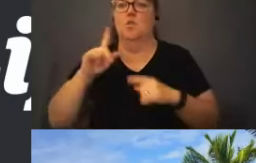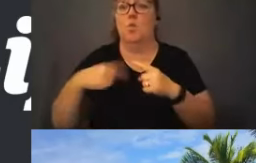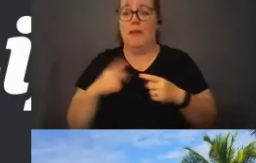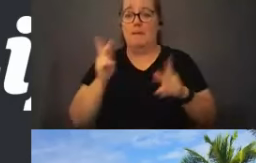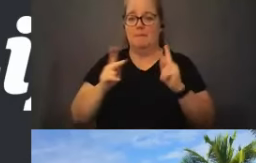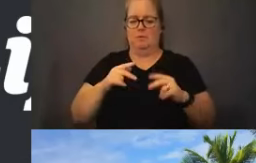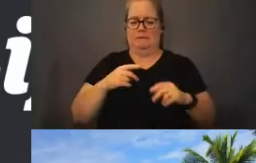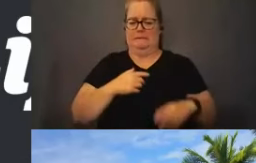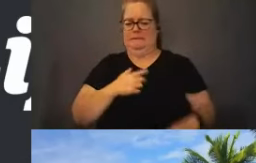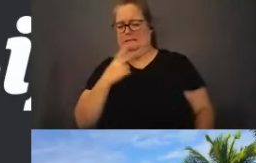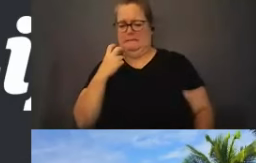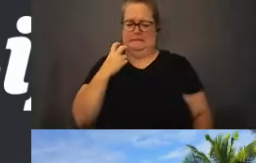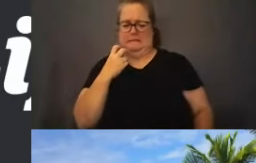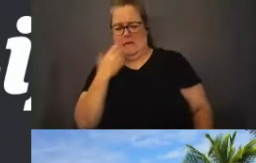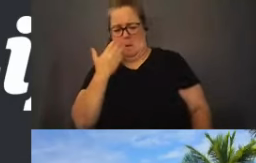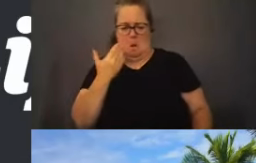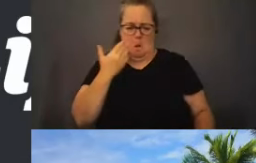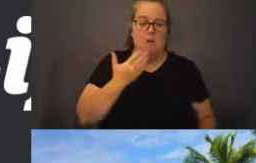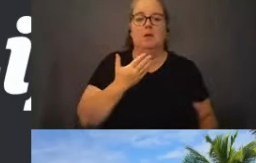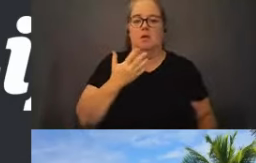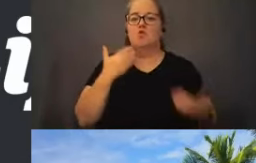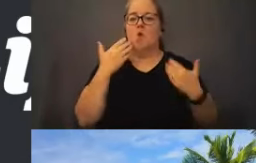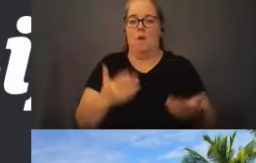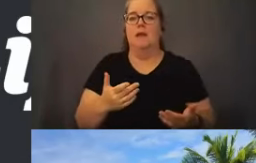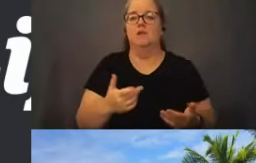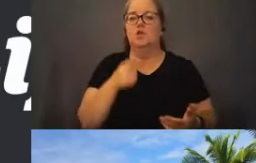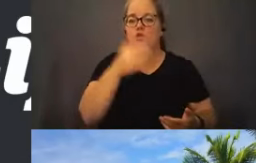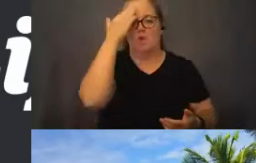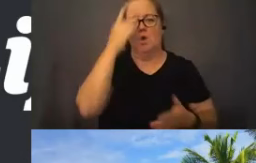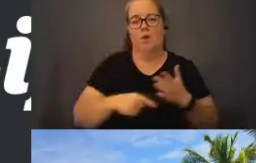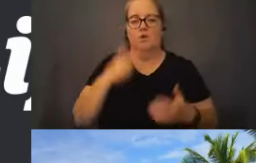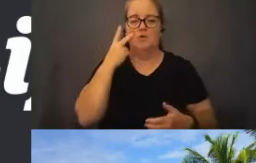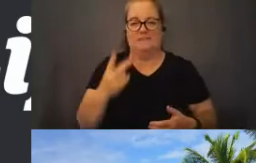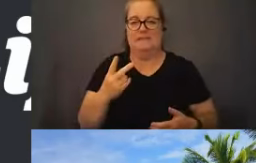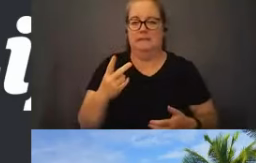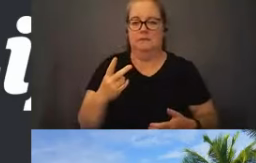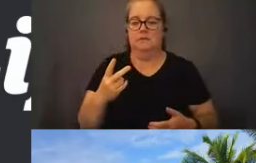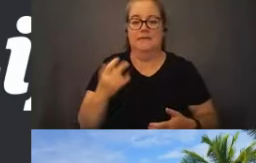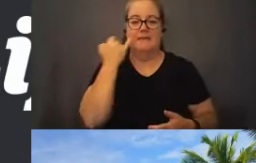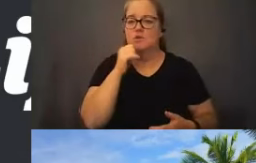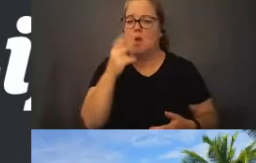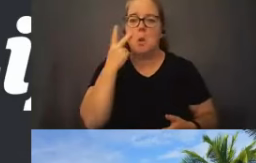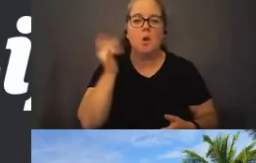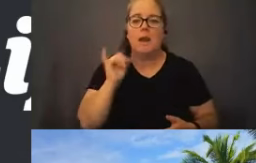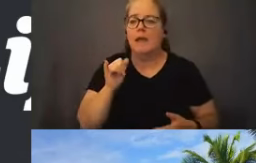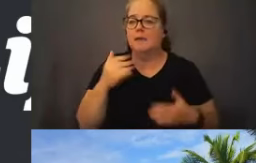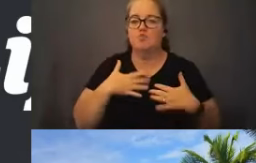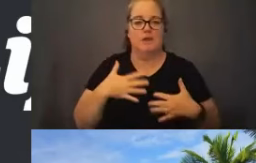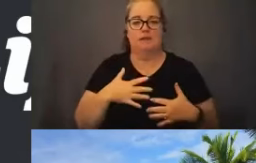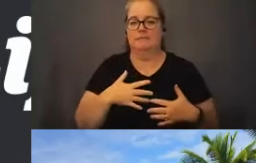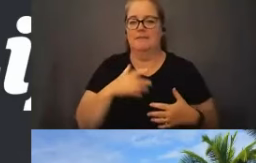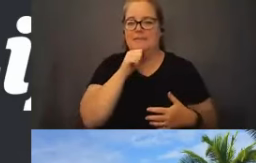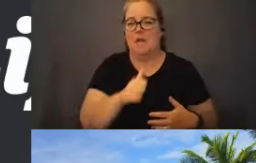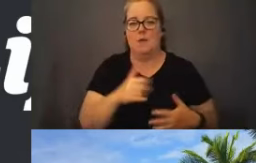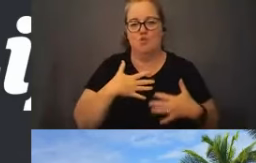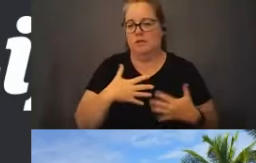to reassure you, you know what you're looking at. So when we start CPR, we always